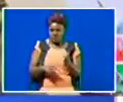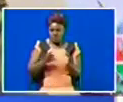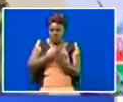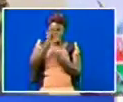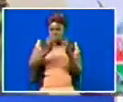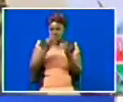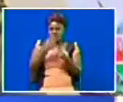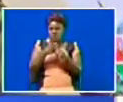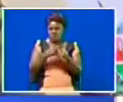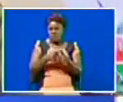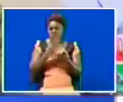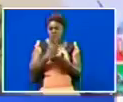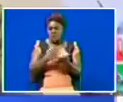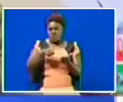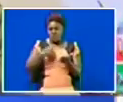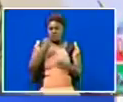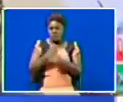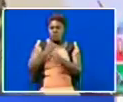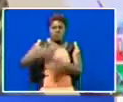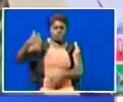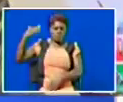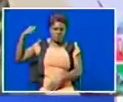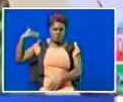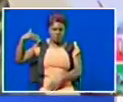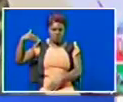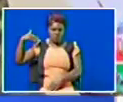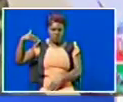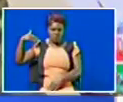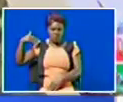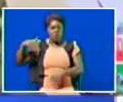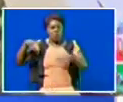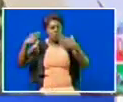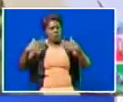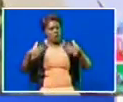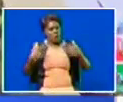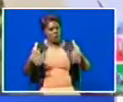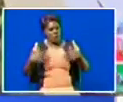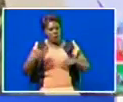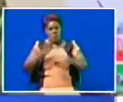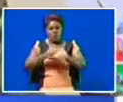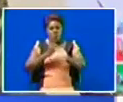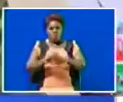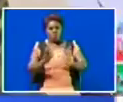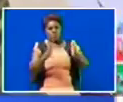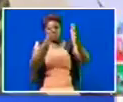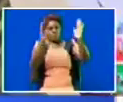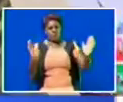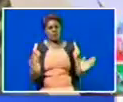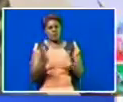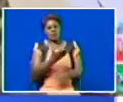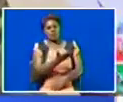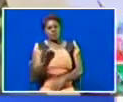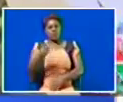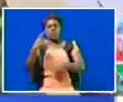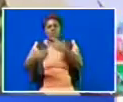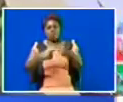especially coming from what some of us, what we did before. That was remarkable, and I want to encourage you